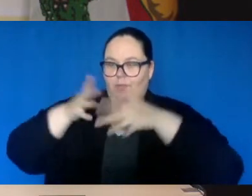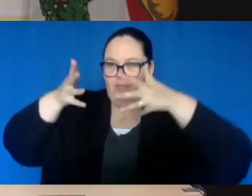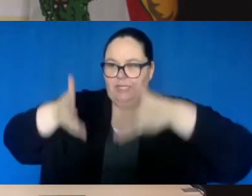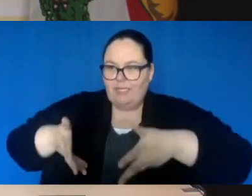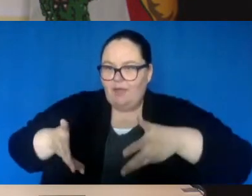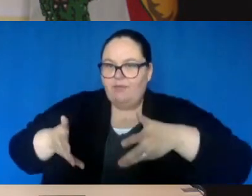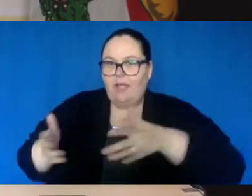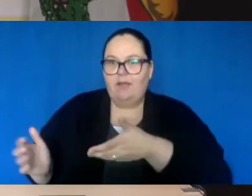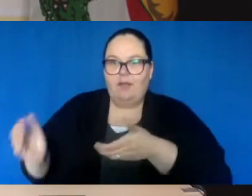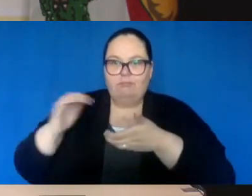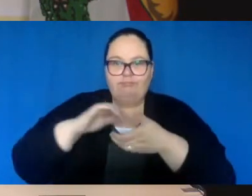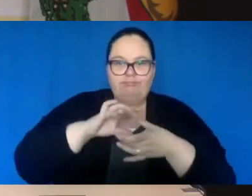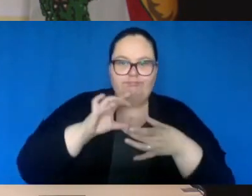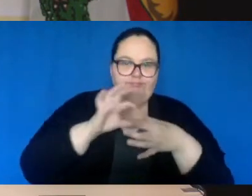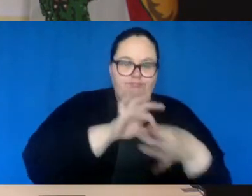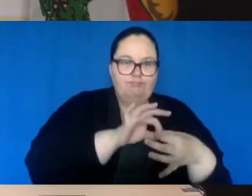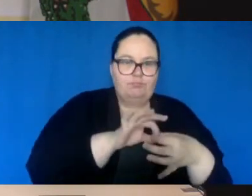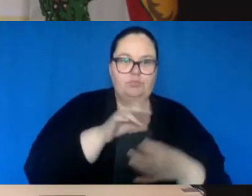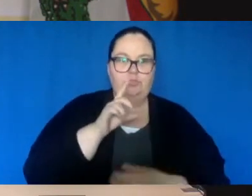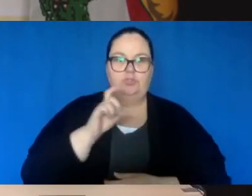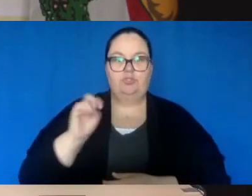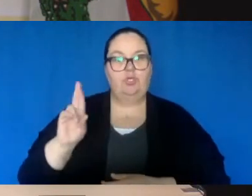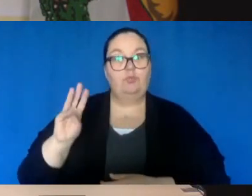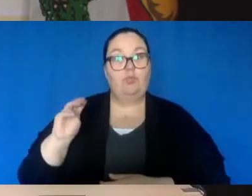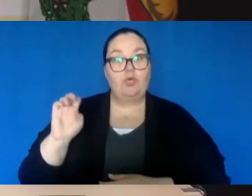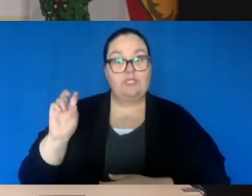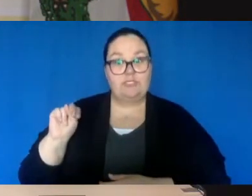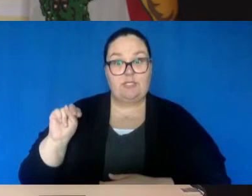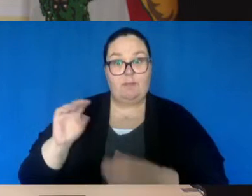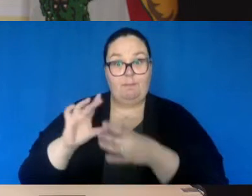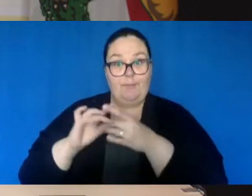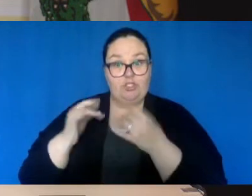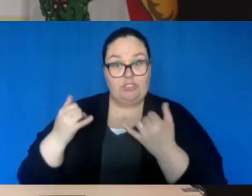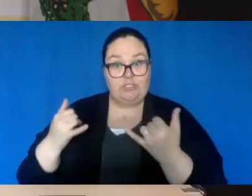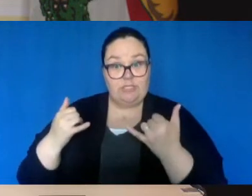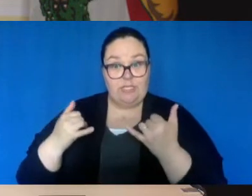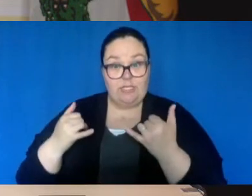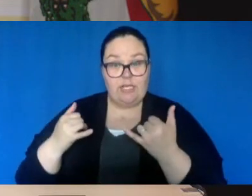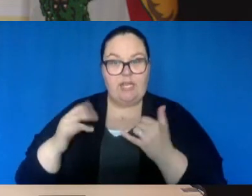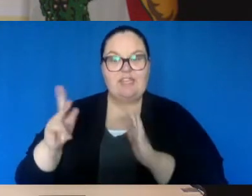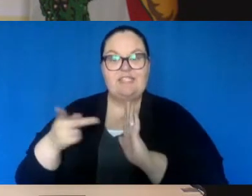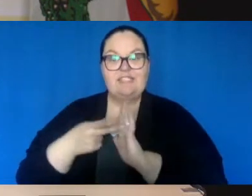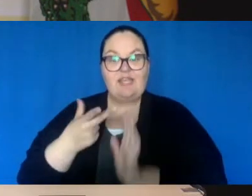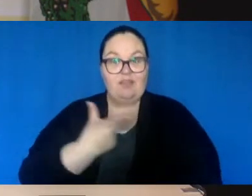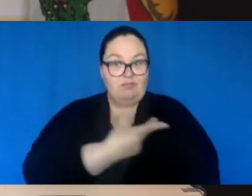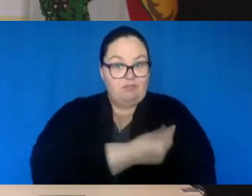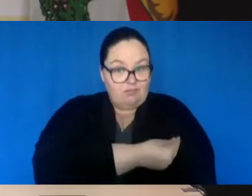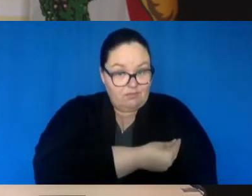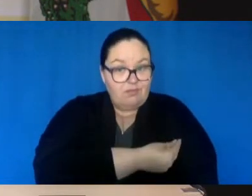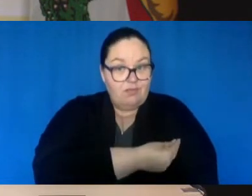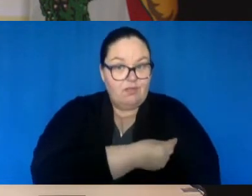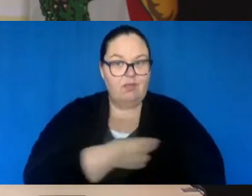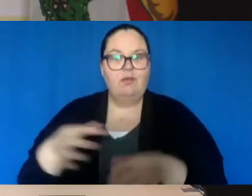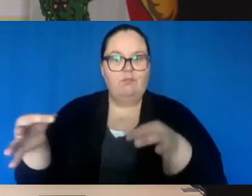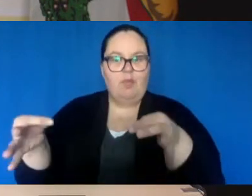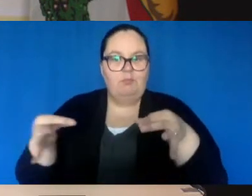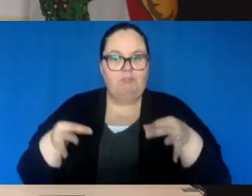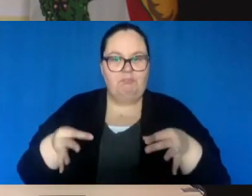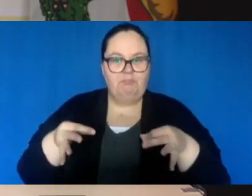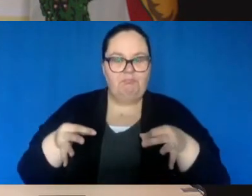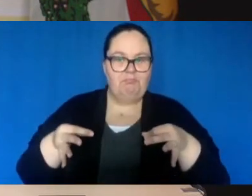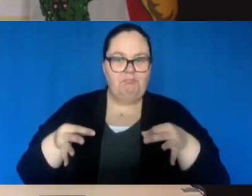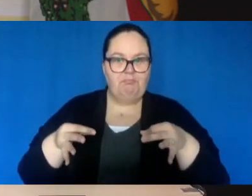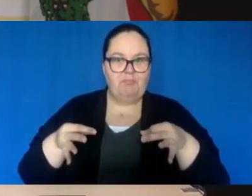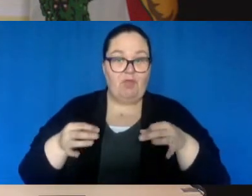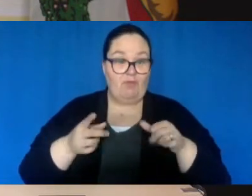the groups that Dr. Morrison mentioned today, who were aiming to have their second dose appointments closer to that 1 month mark from